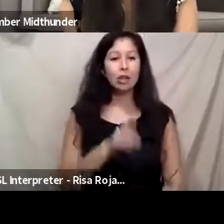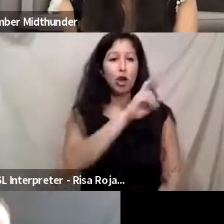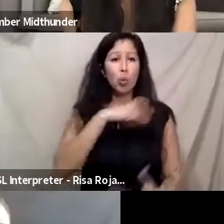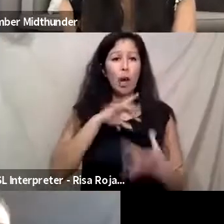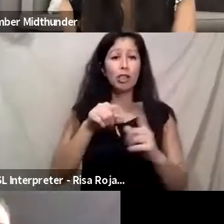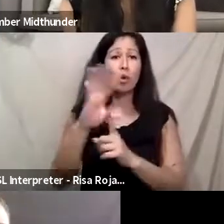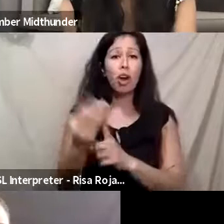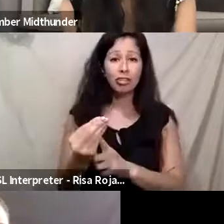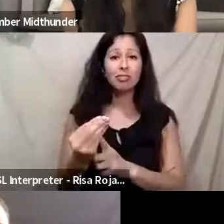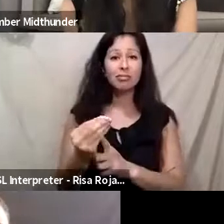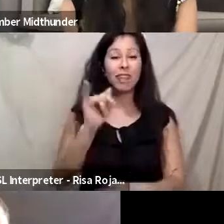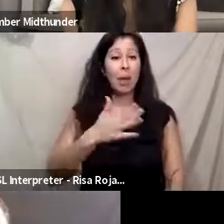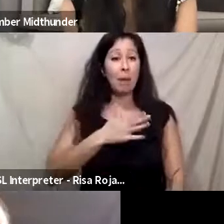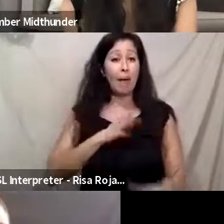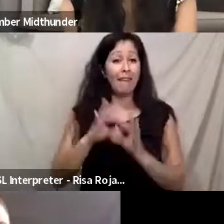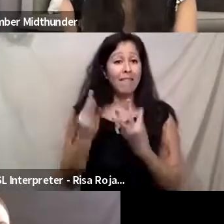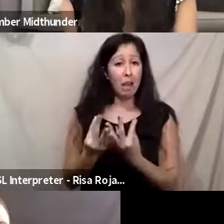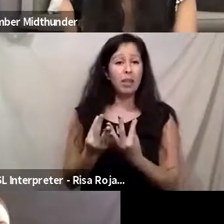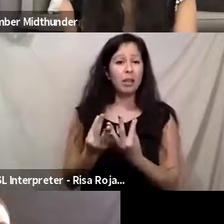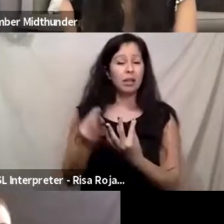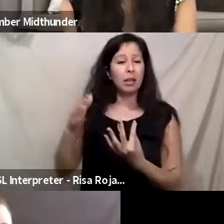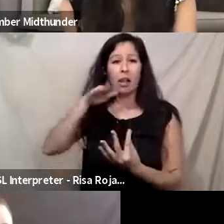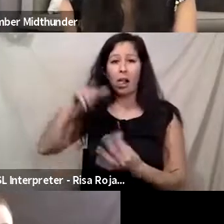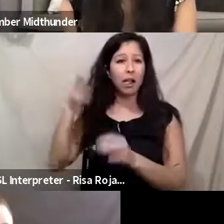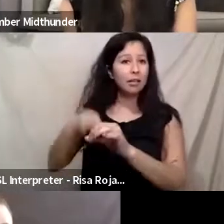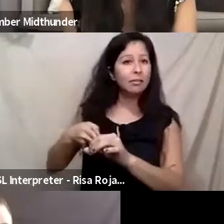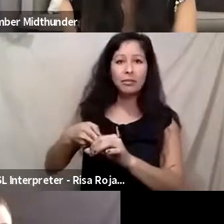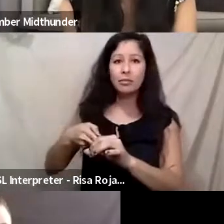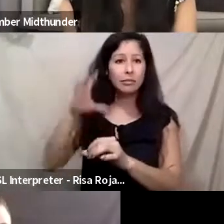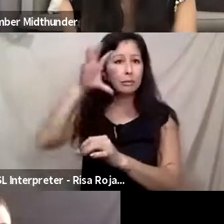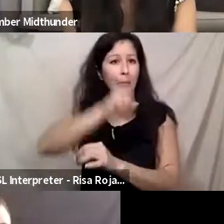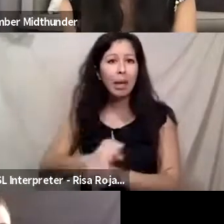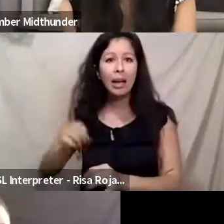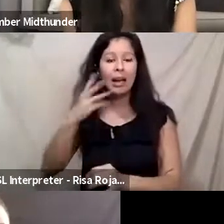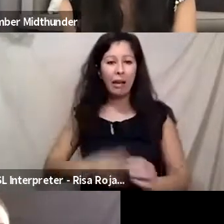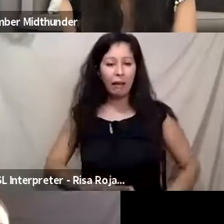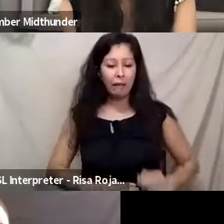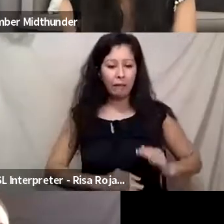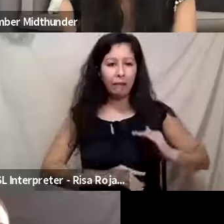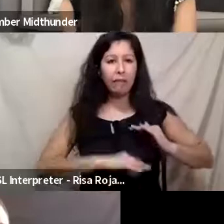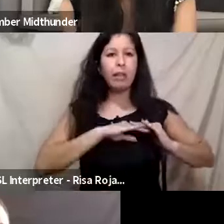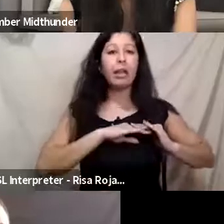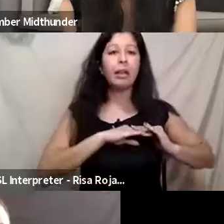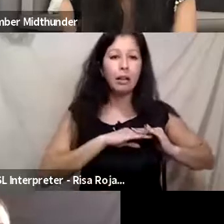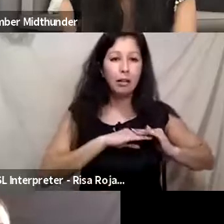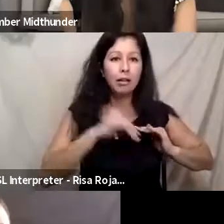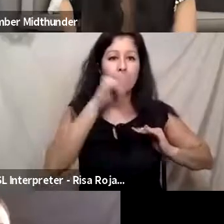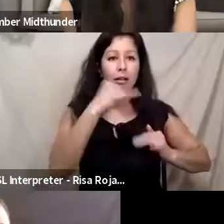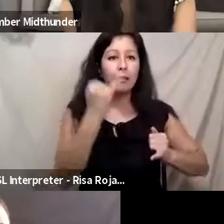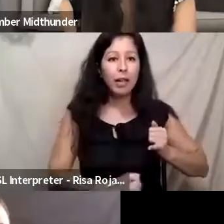to culture that my family had not participated in, and fill that void.